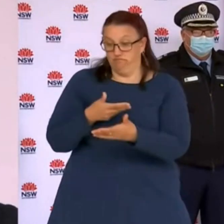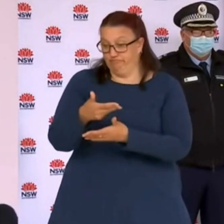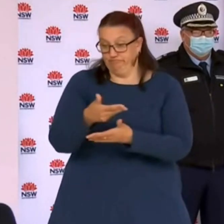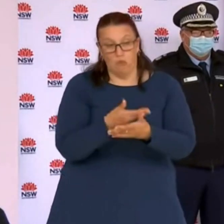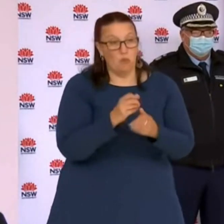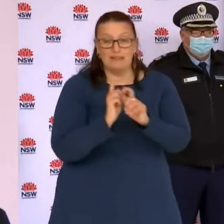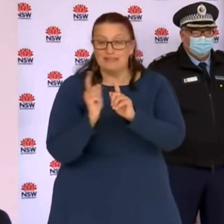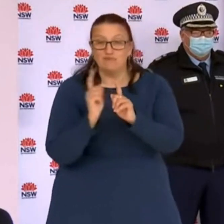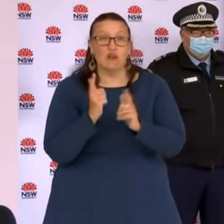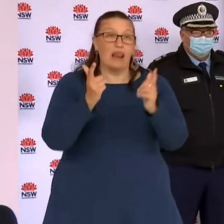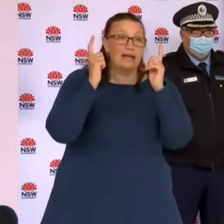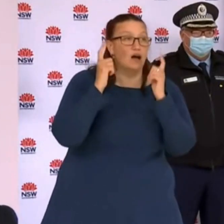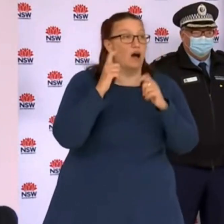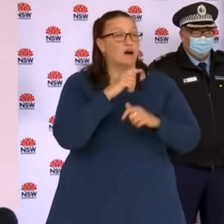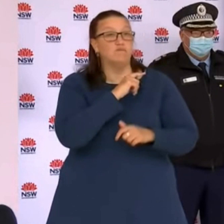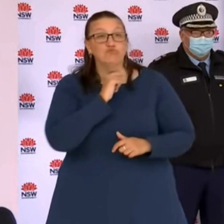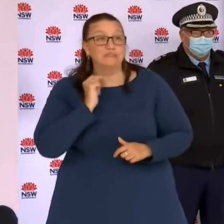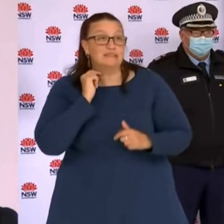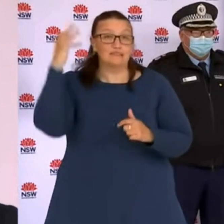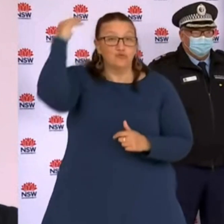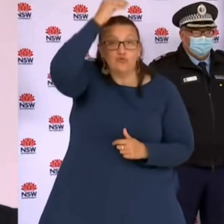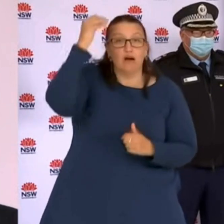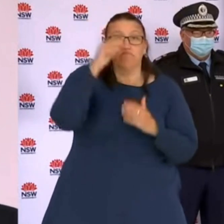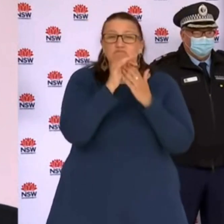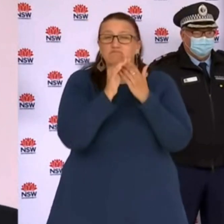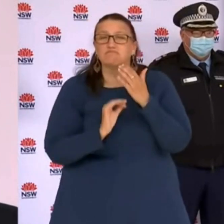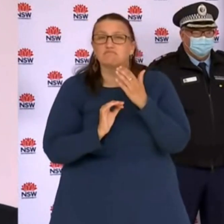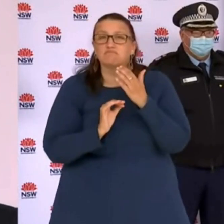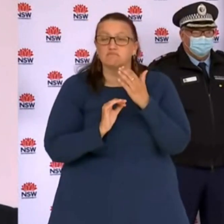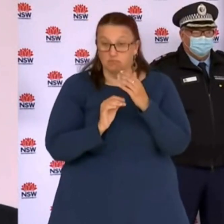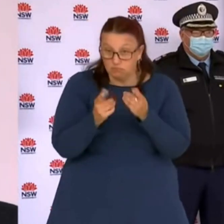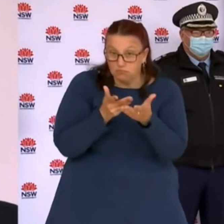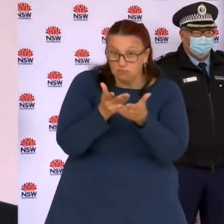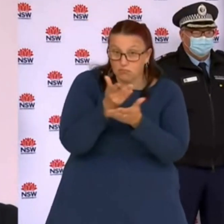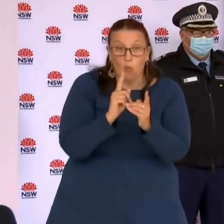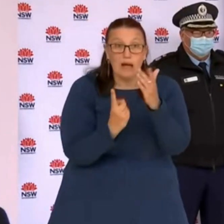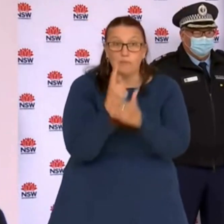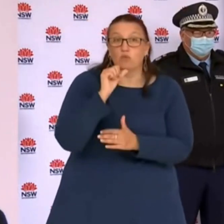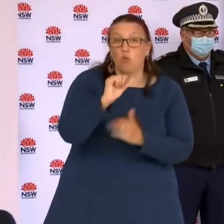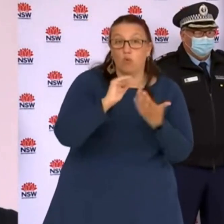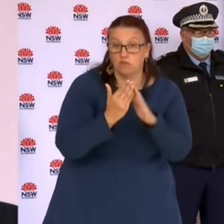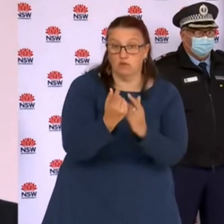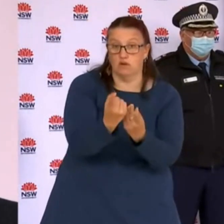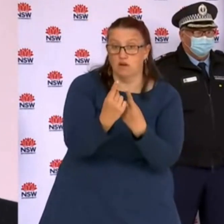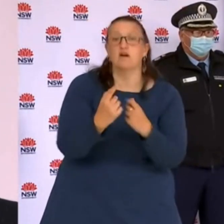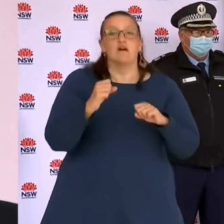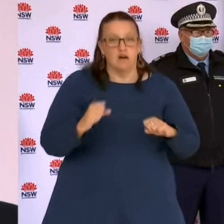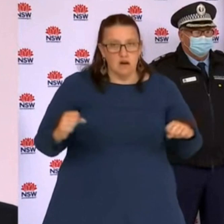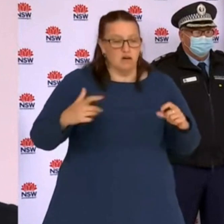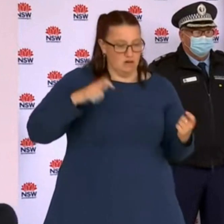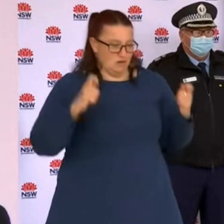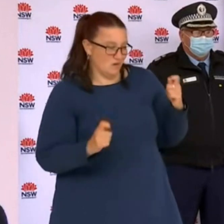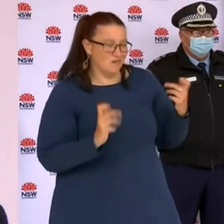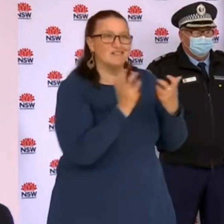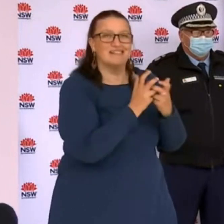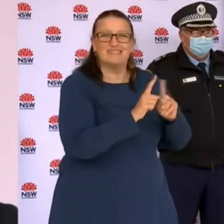ground and what we're observing people are doing to respond in the way that we have. And I also want to thank a number of people who've